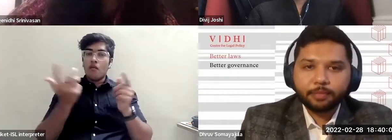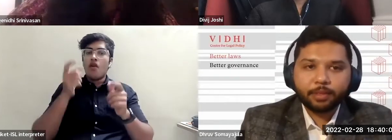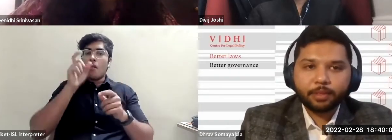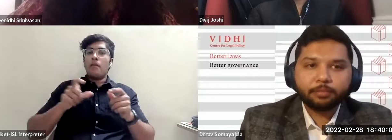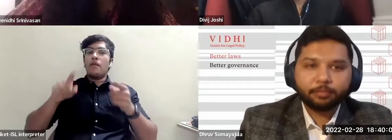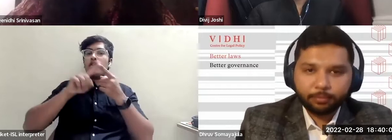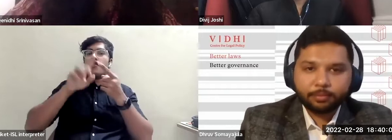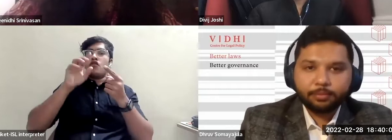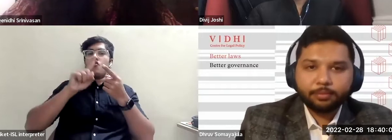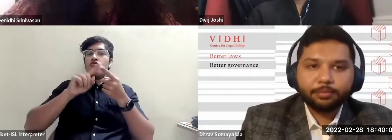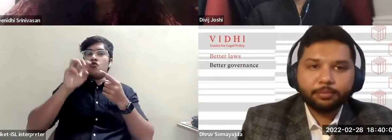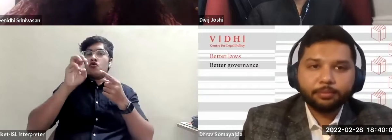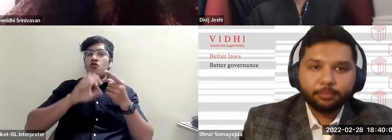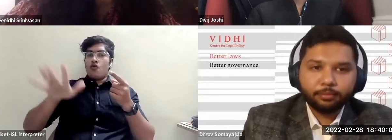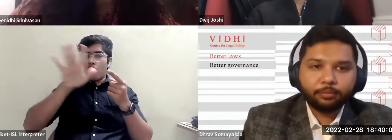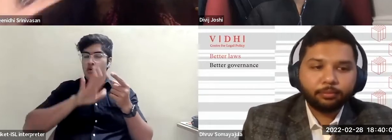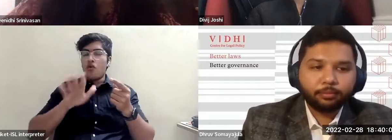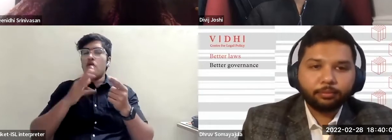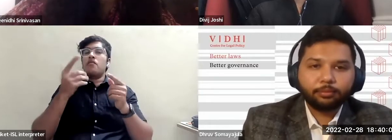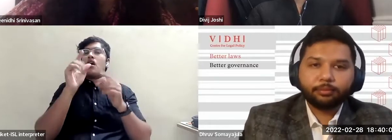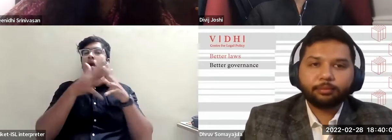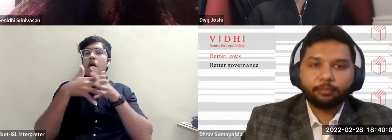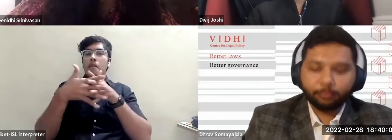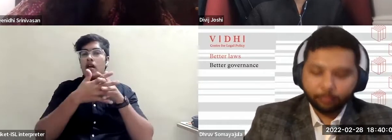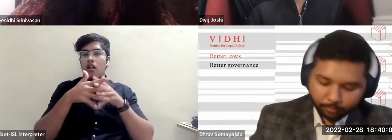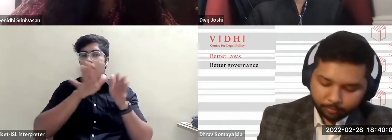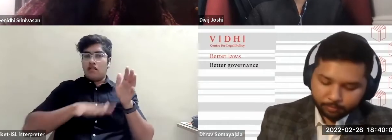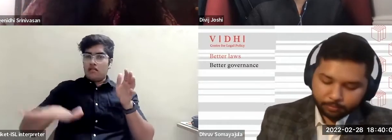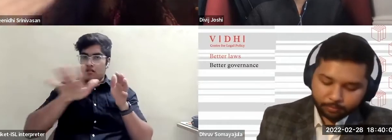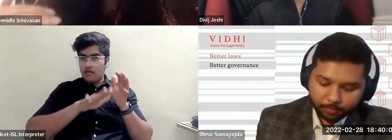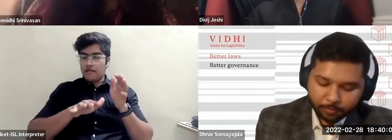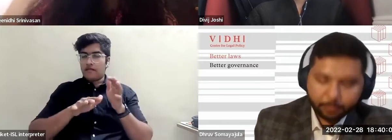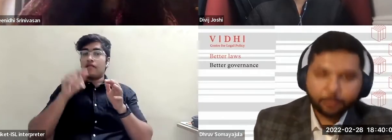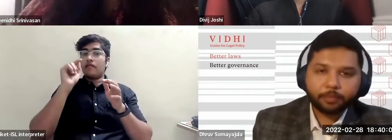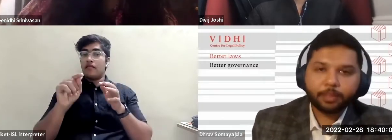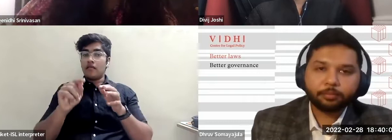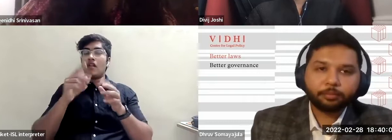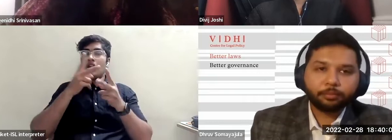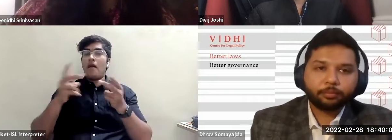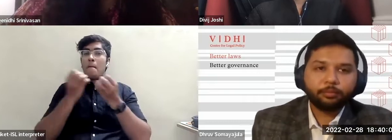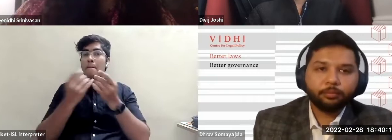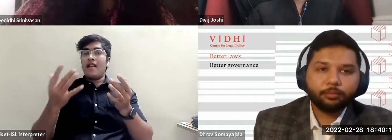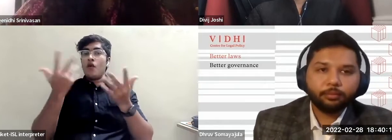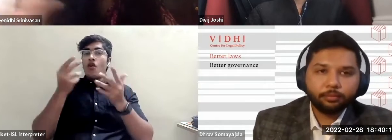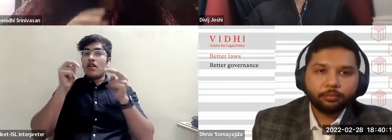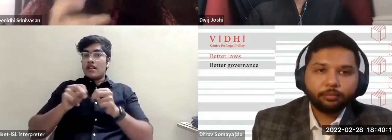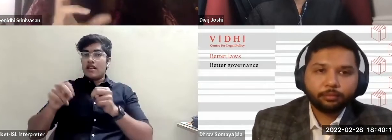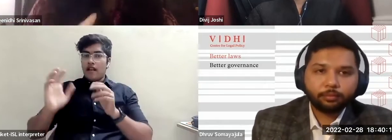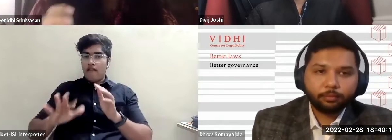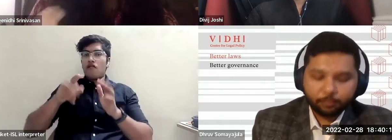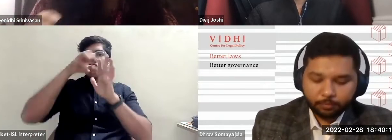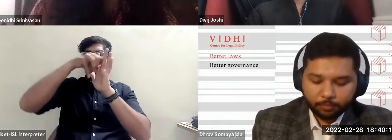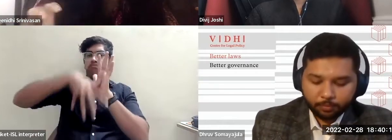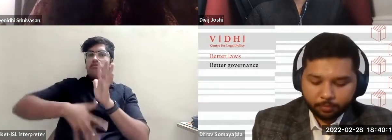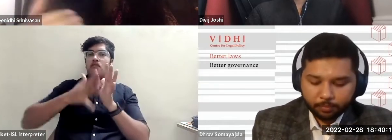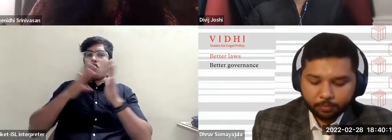Europe and the US, often a lot of the requirements also trickle down, and more than I think the law, it's also this